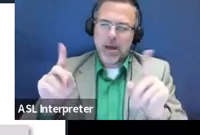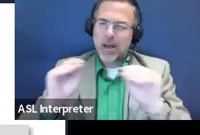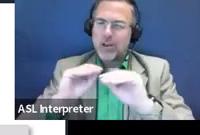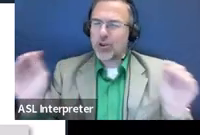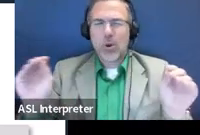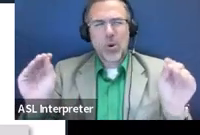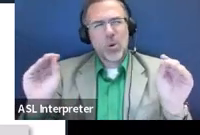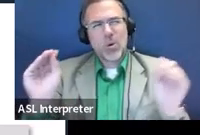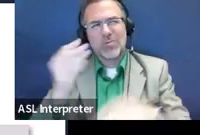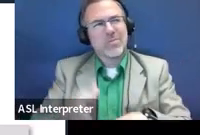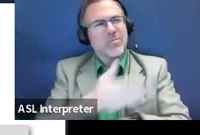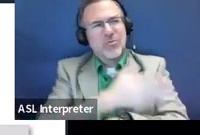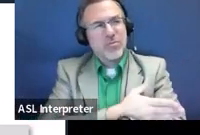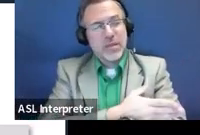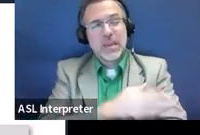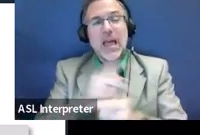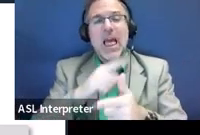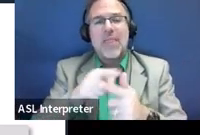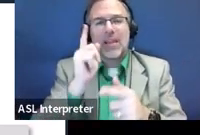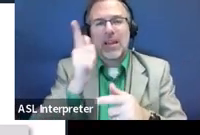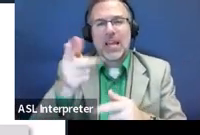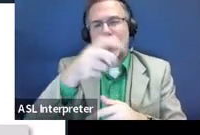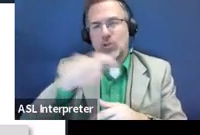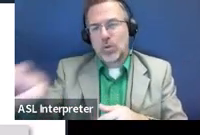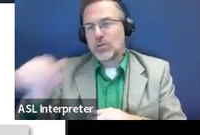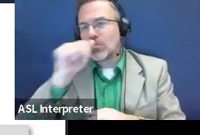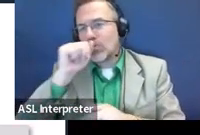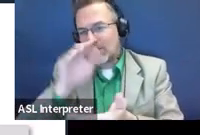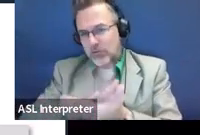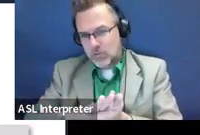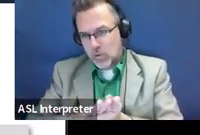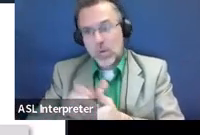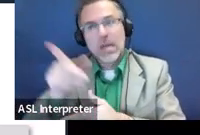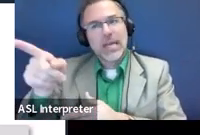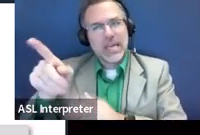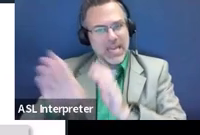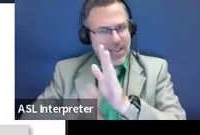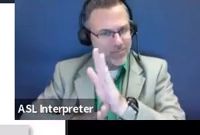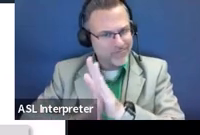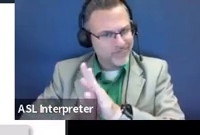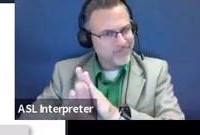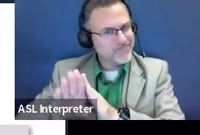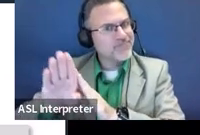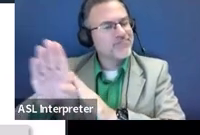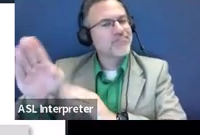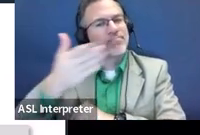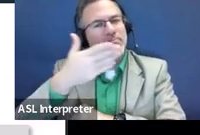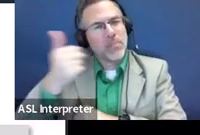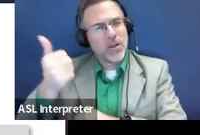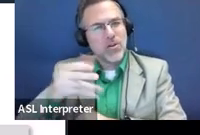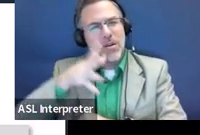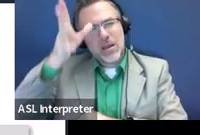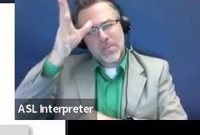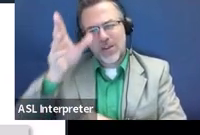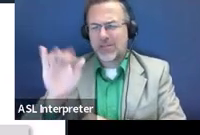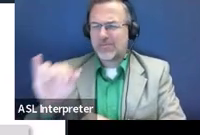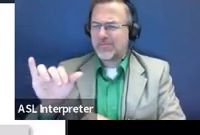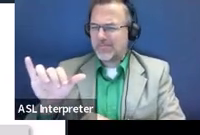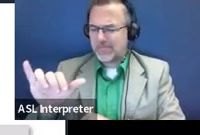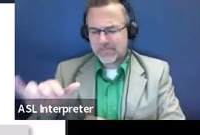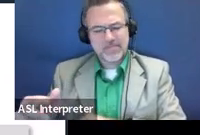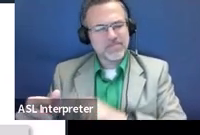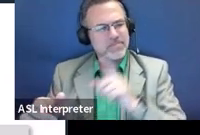he was put into a private school and he started making progress. And so then the parents took the public school to